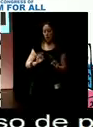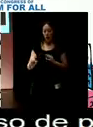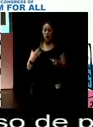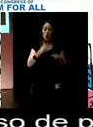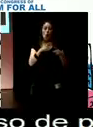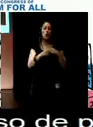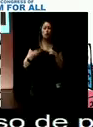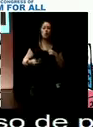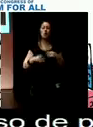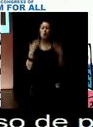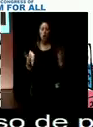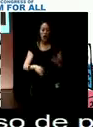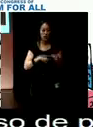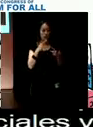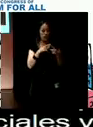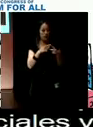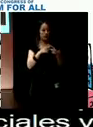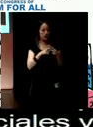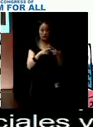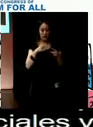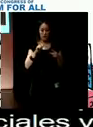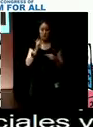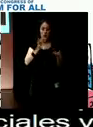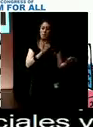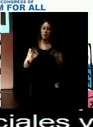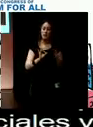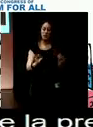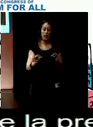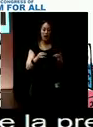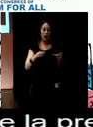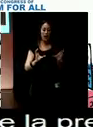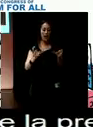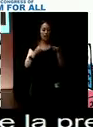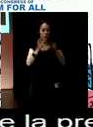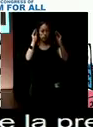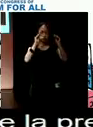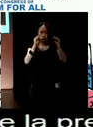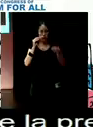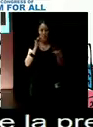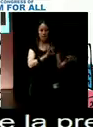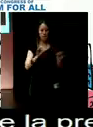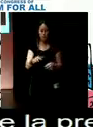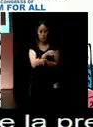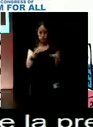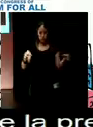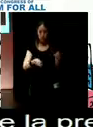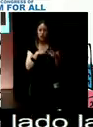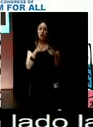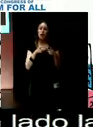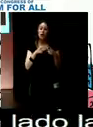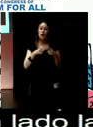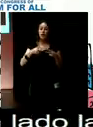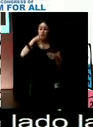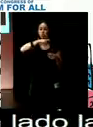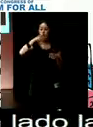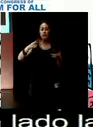itineraries requires preparation of different aspects. Teams of specialized